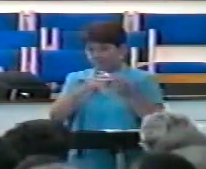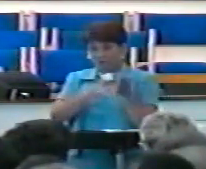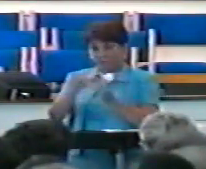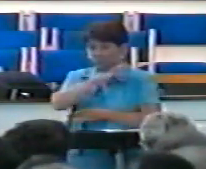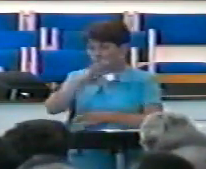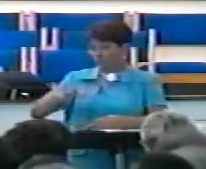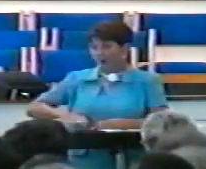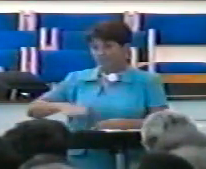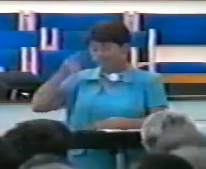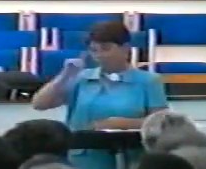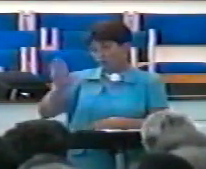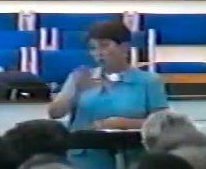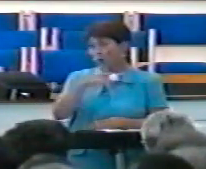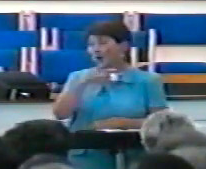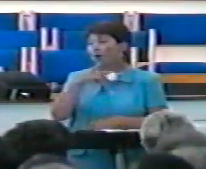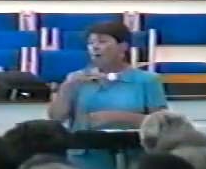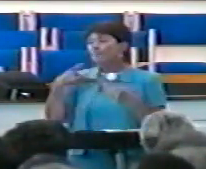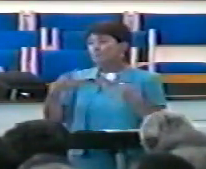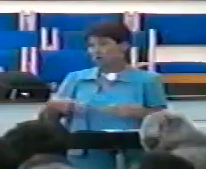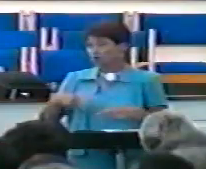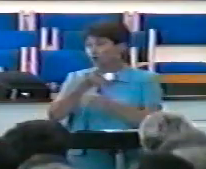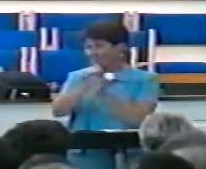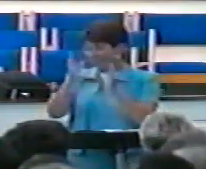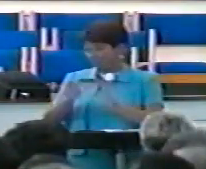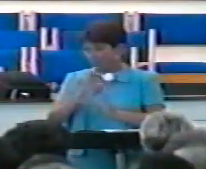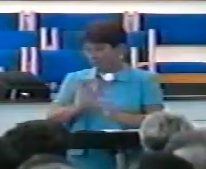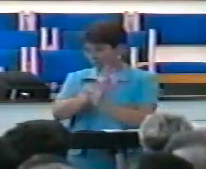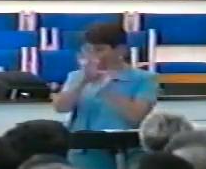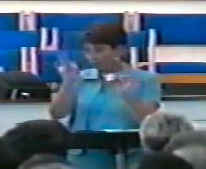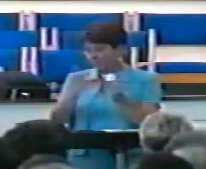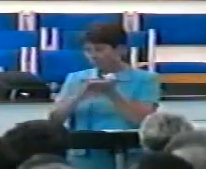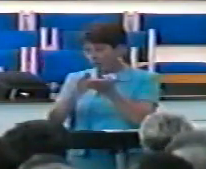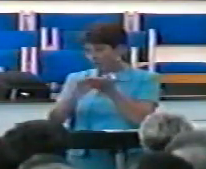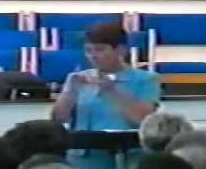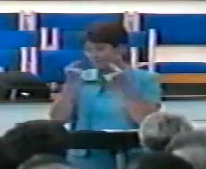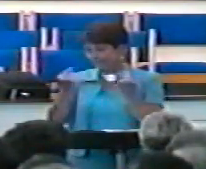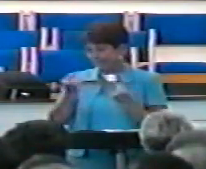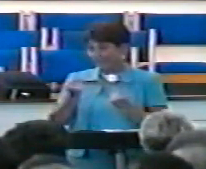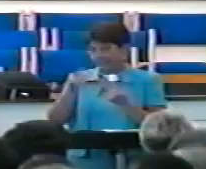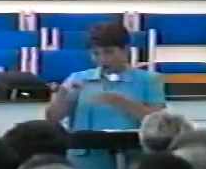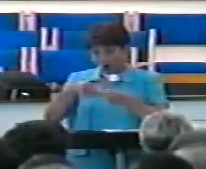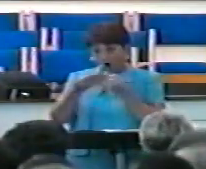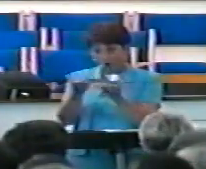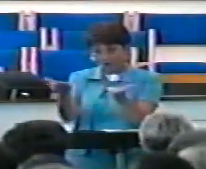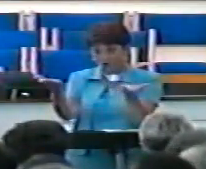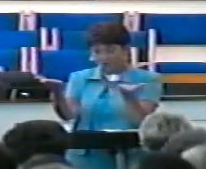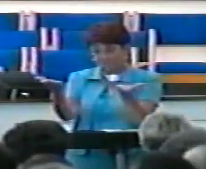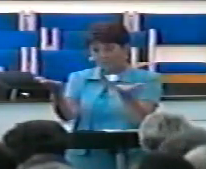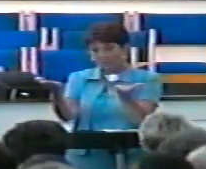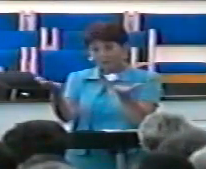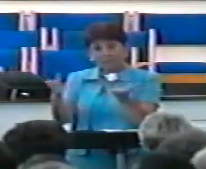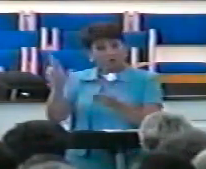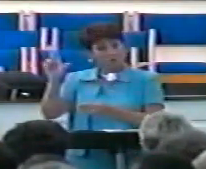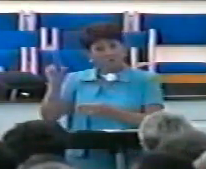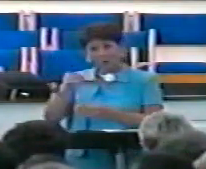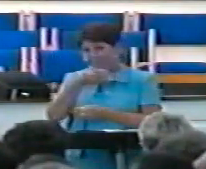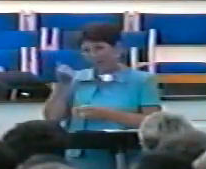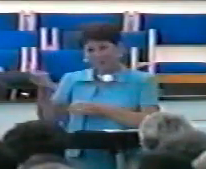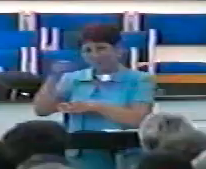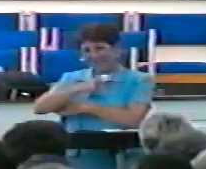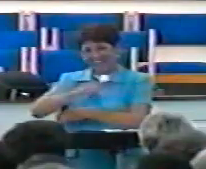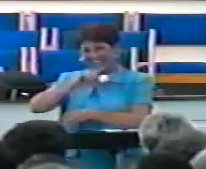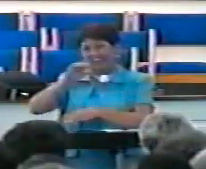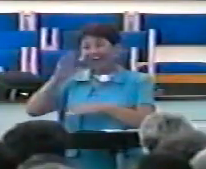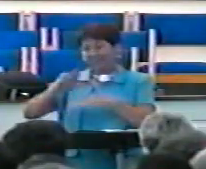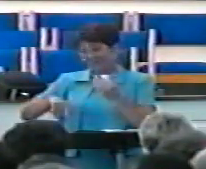offers. No better time and no better day on this Father's Day, 2004. To come to